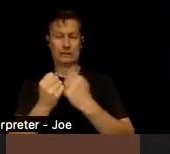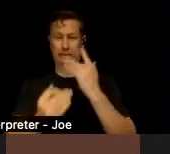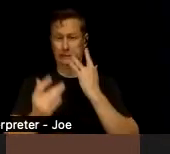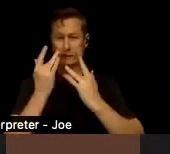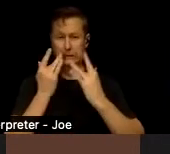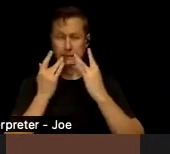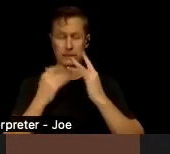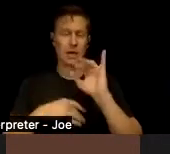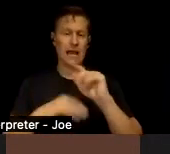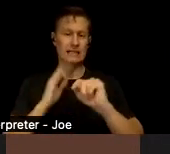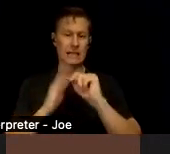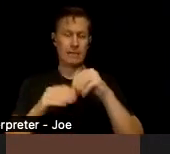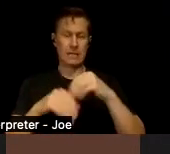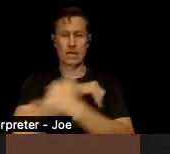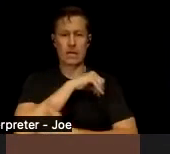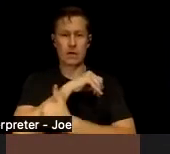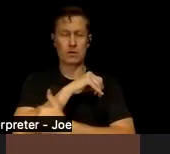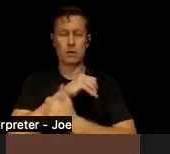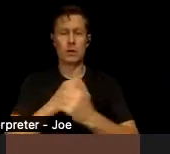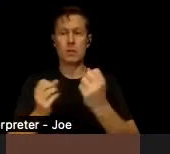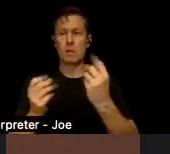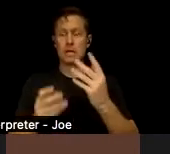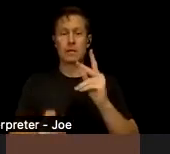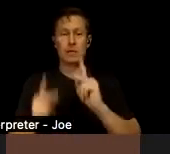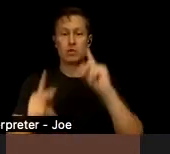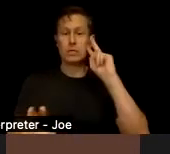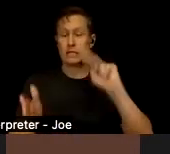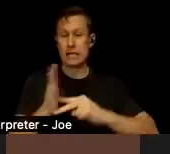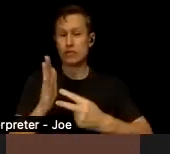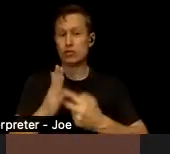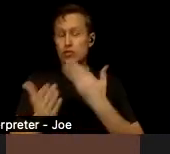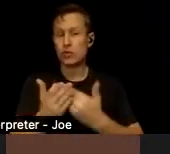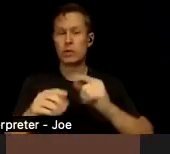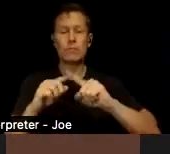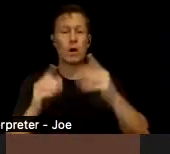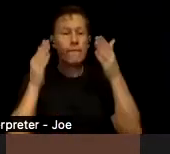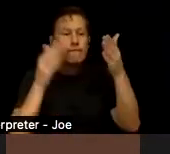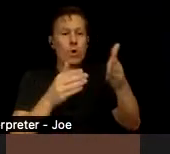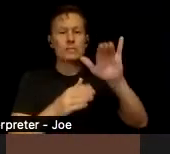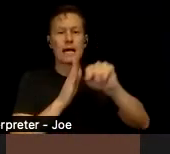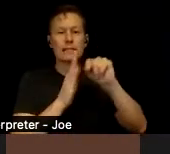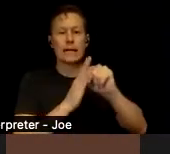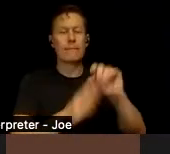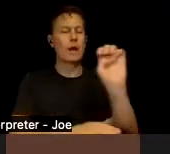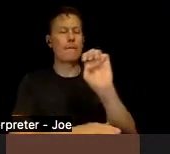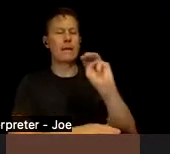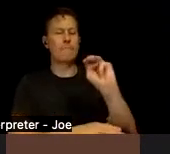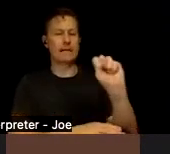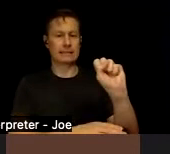county at that time. While everybody had great intentions, the focus of the fire service back then was emergency medical services